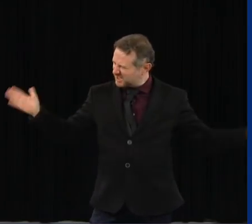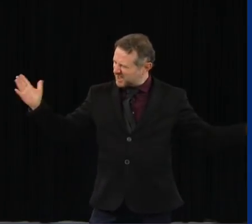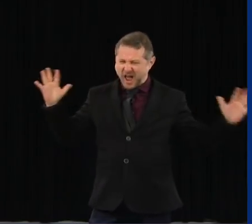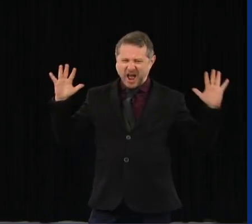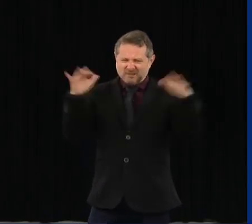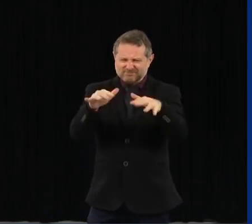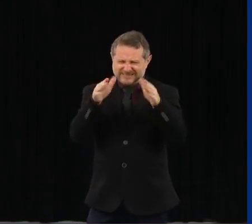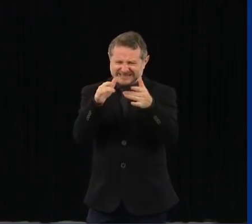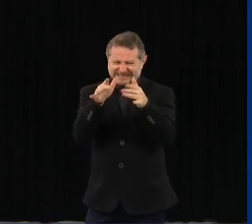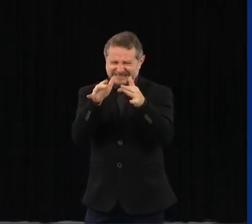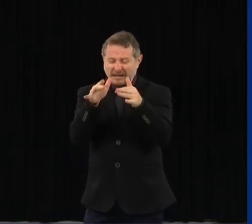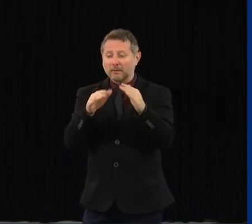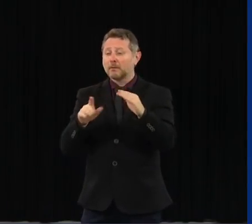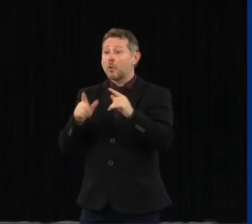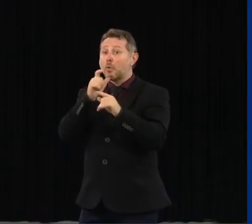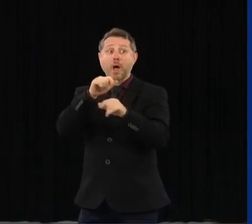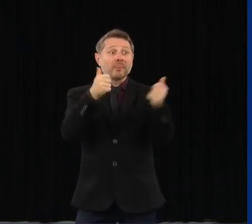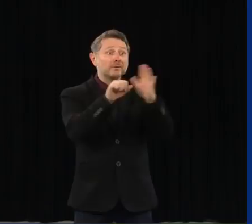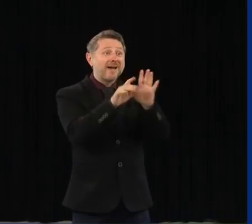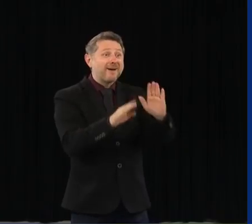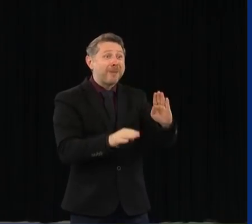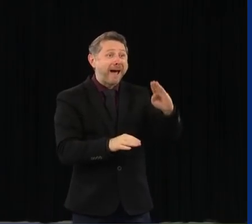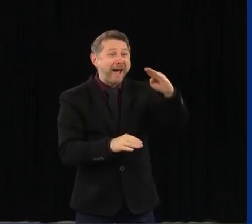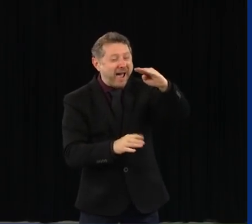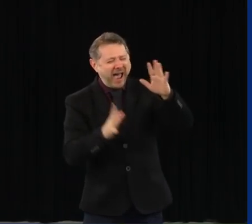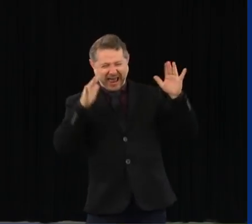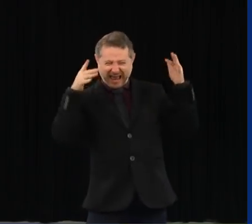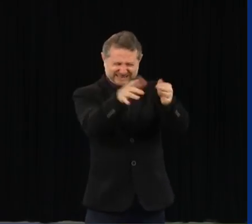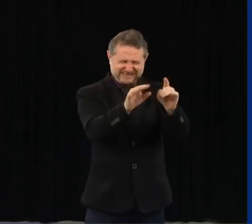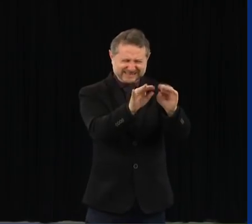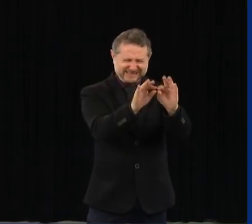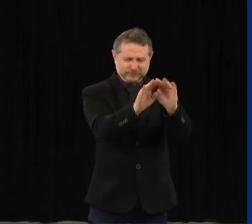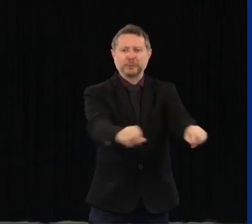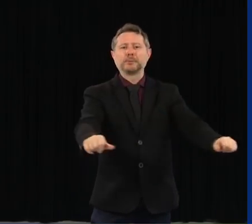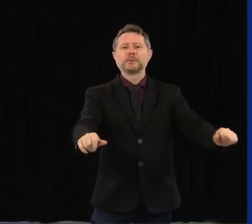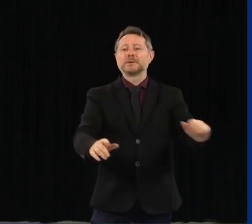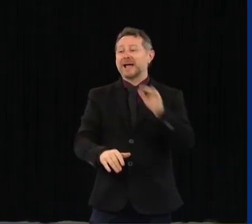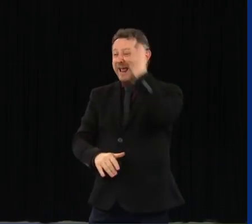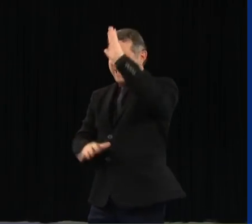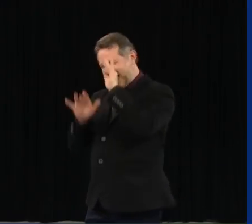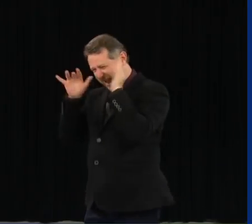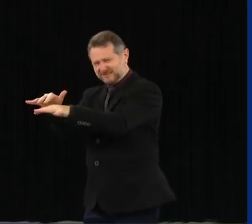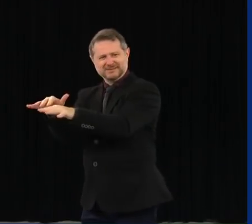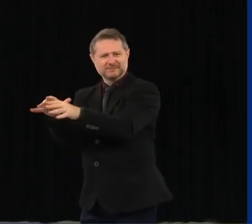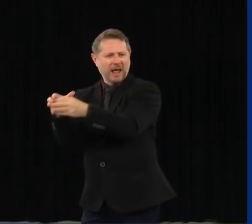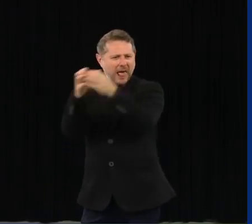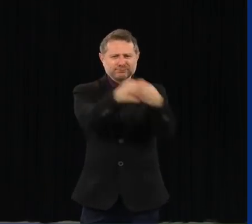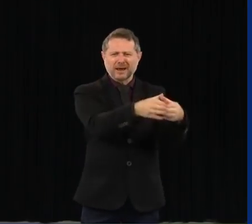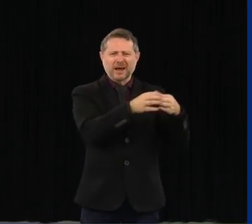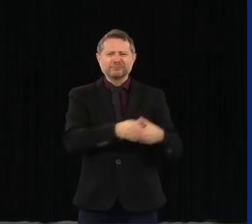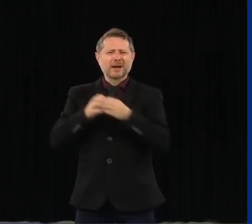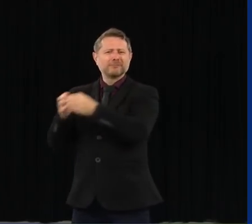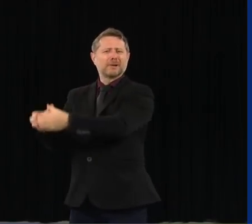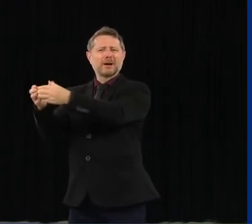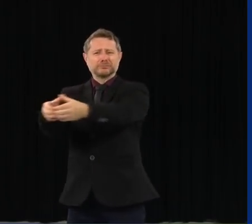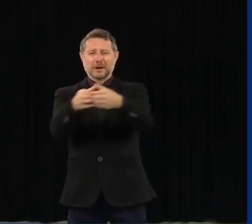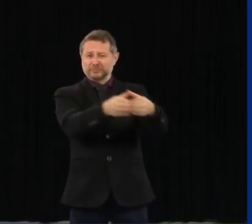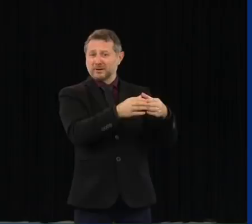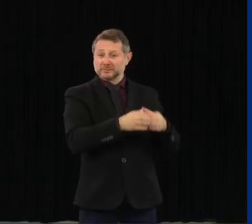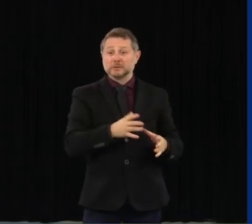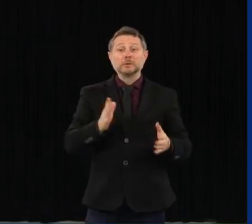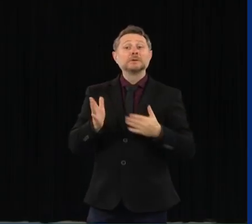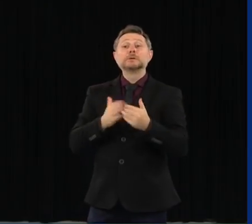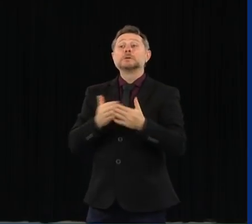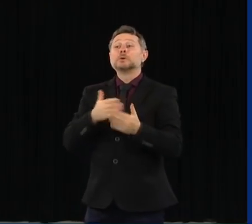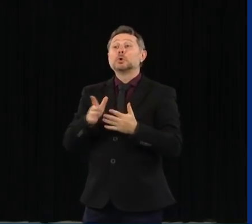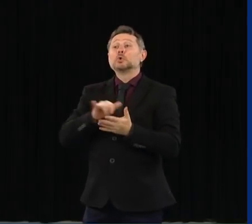way across the country. In any event, when our curve is over,